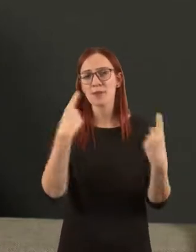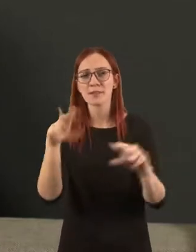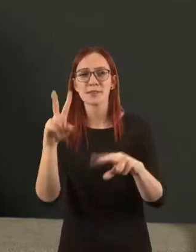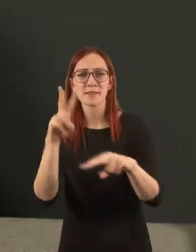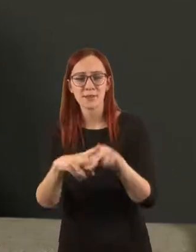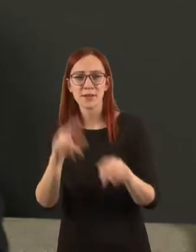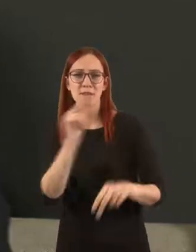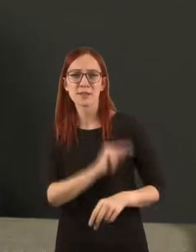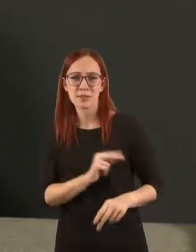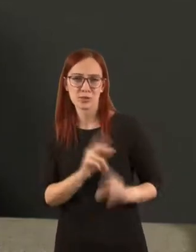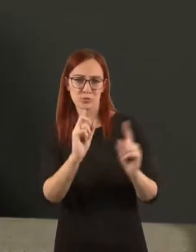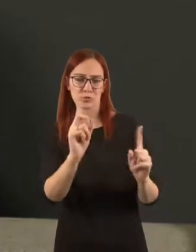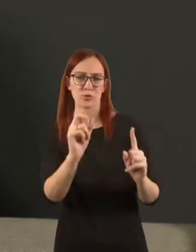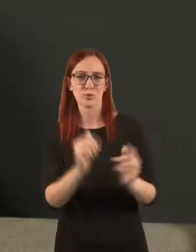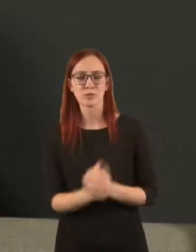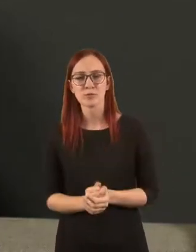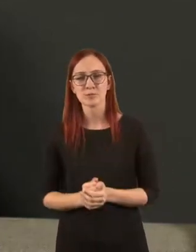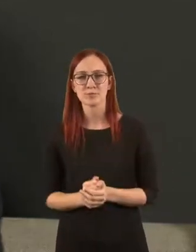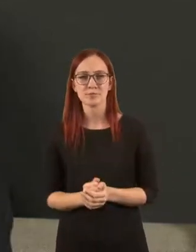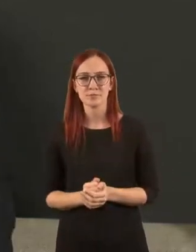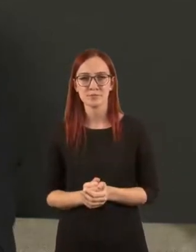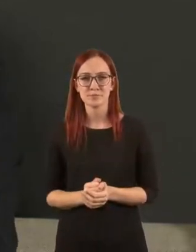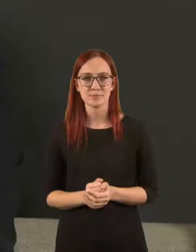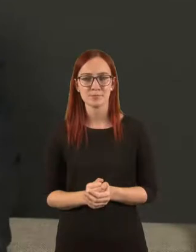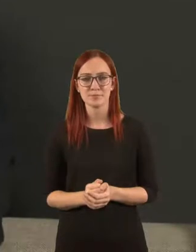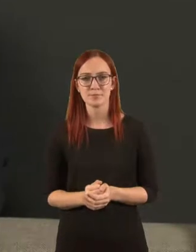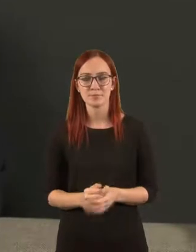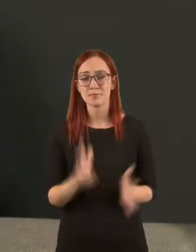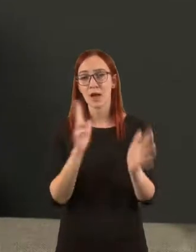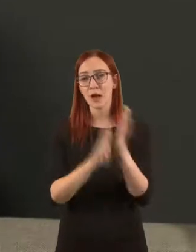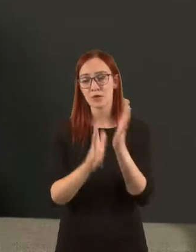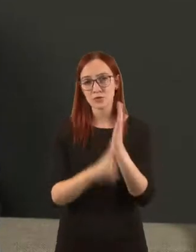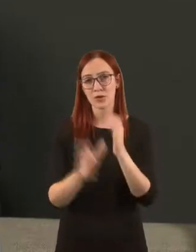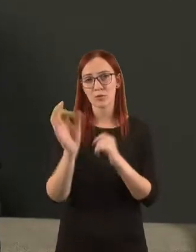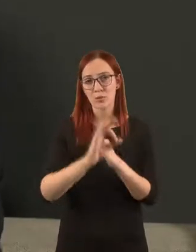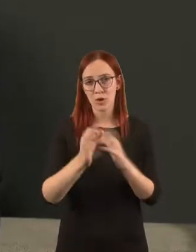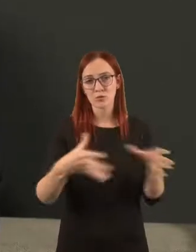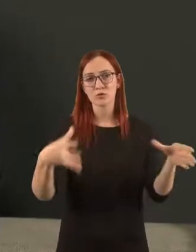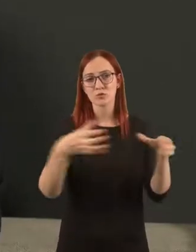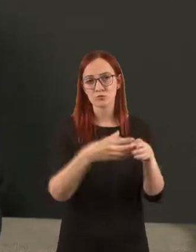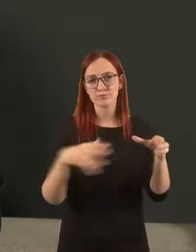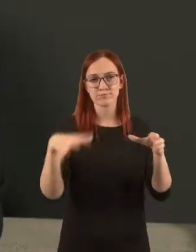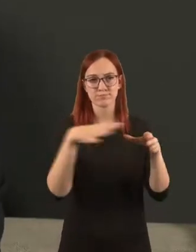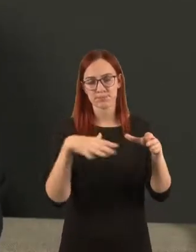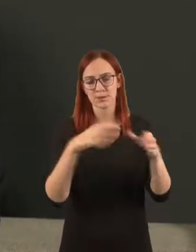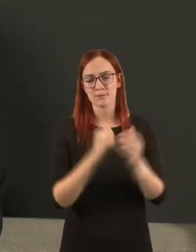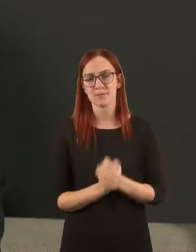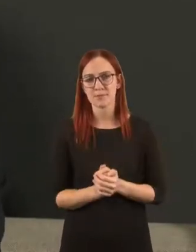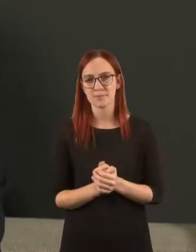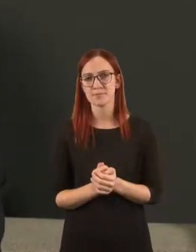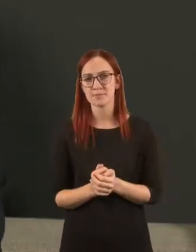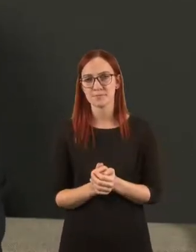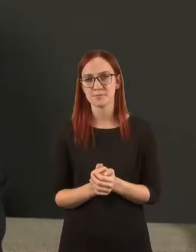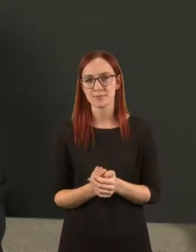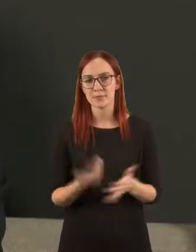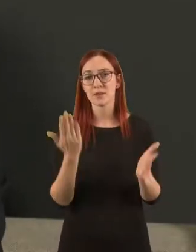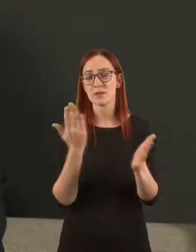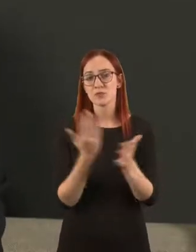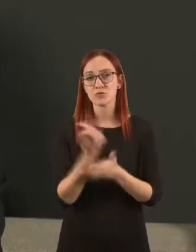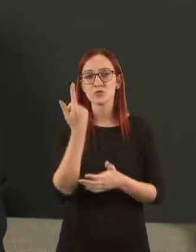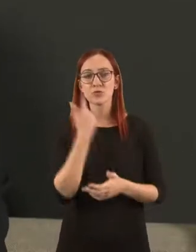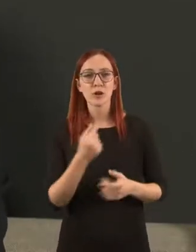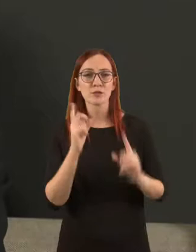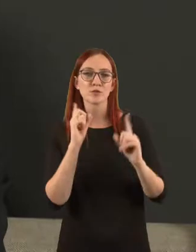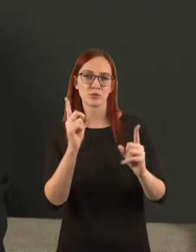what the future has for the people who are being laid off. We will give you this and you will be safe. So